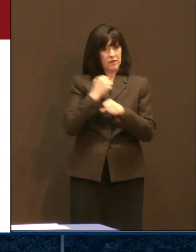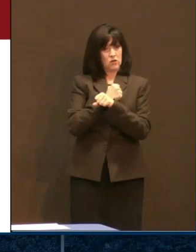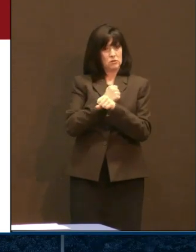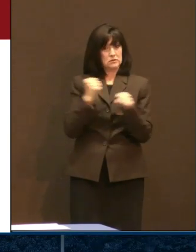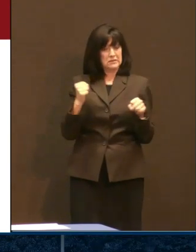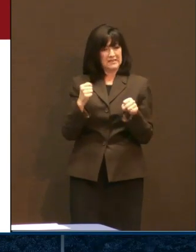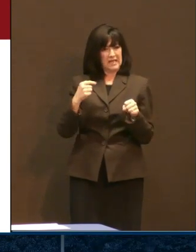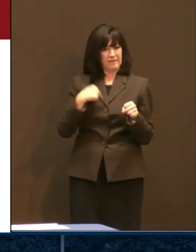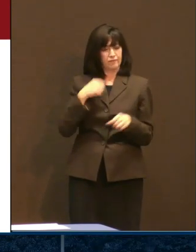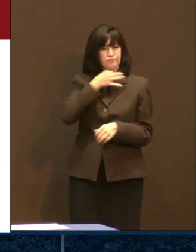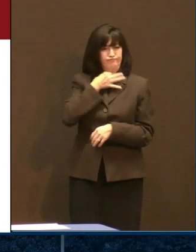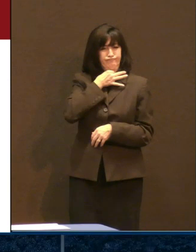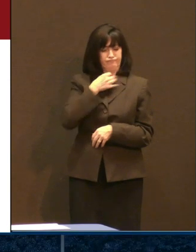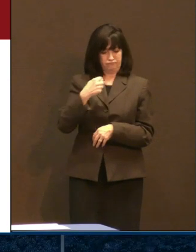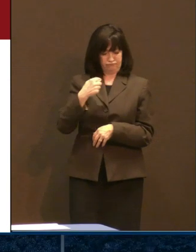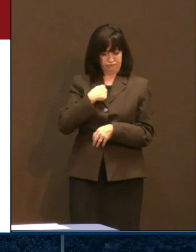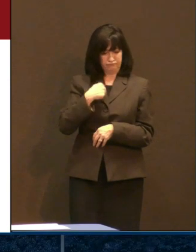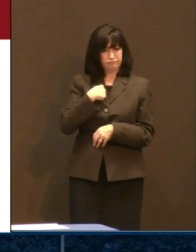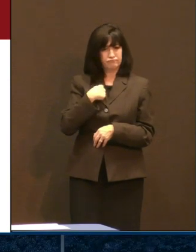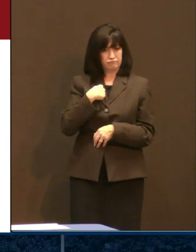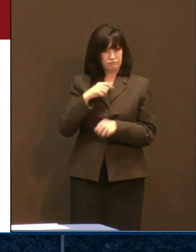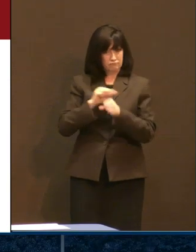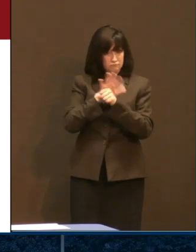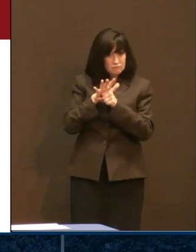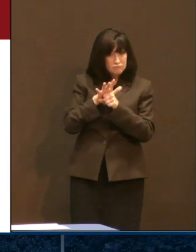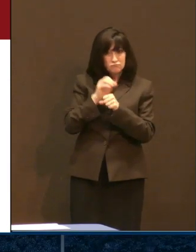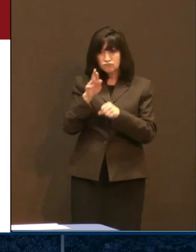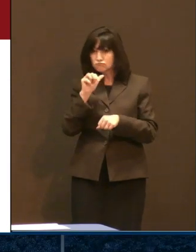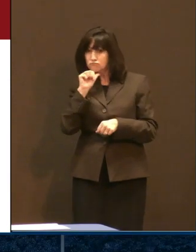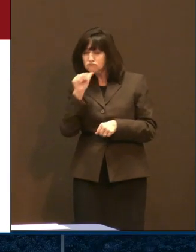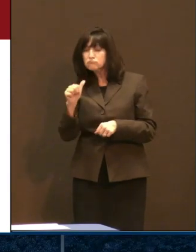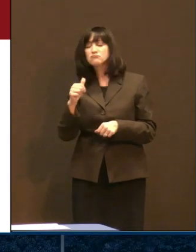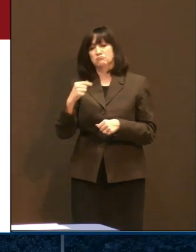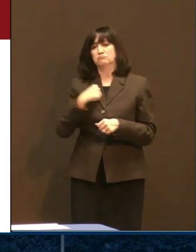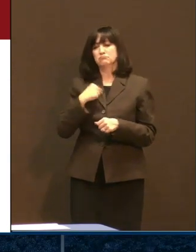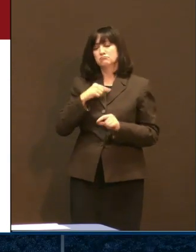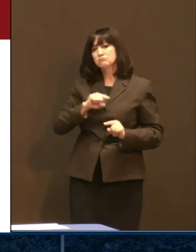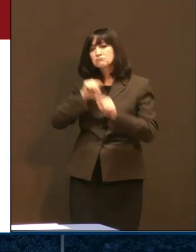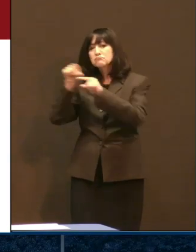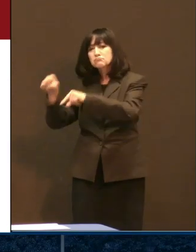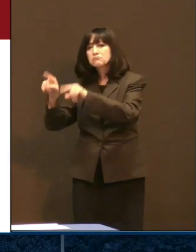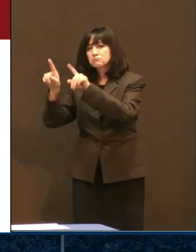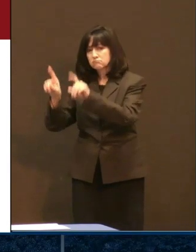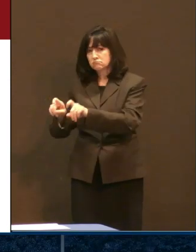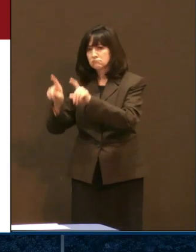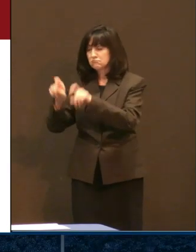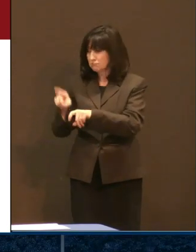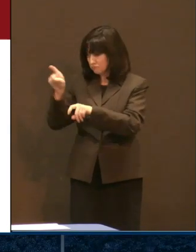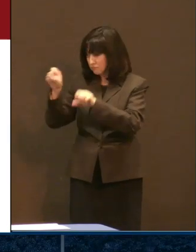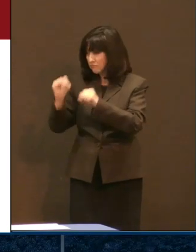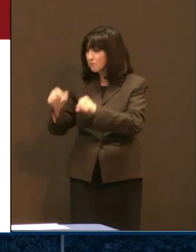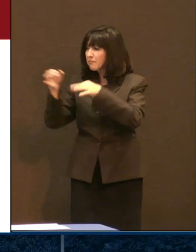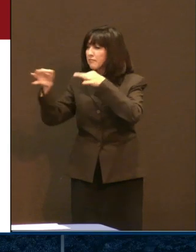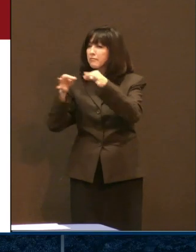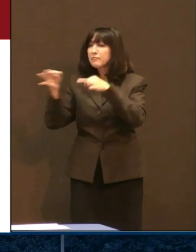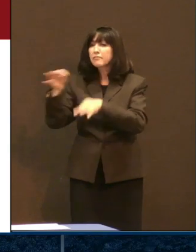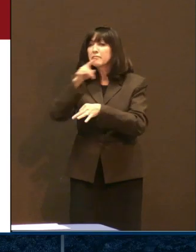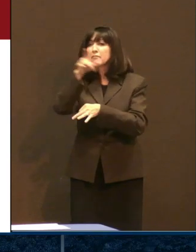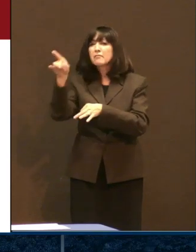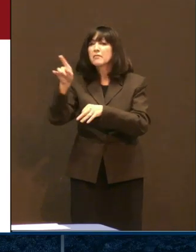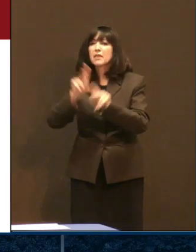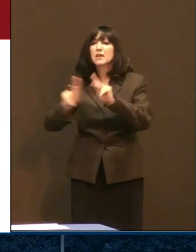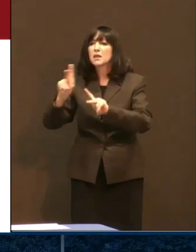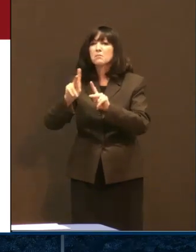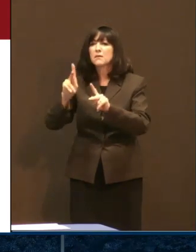those sites are and maybe who our partners might be? And you mentioned several of them as we move into this next phase of testing.